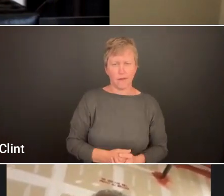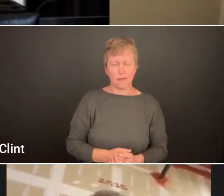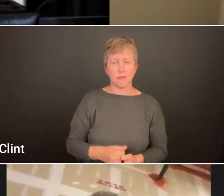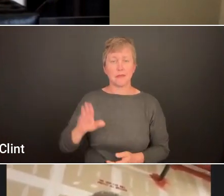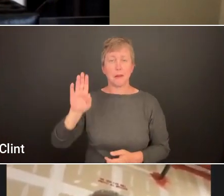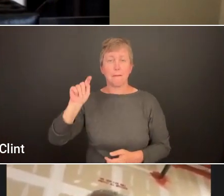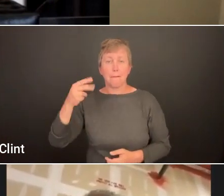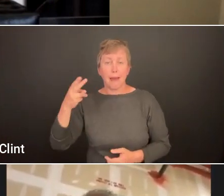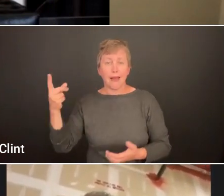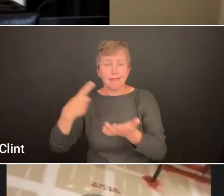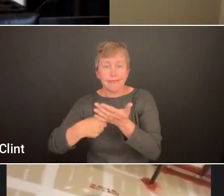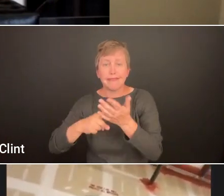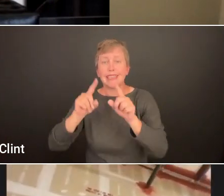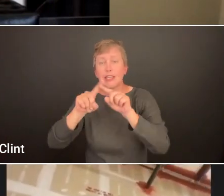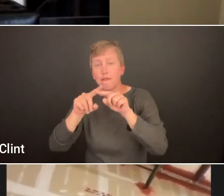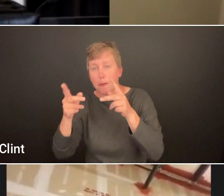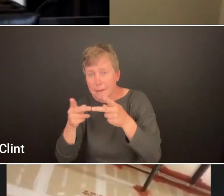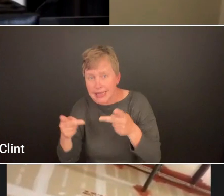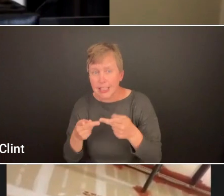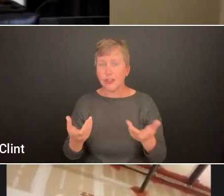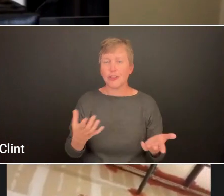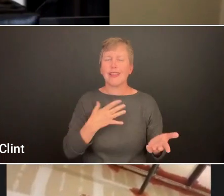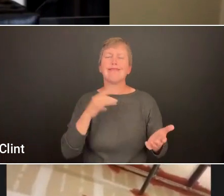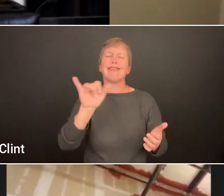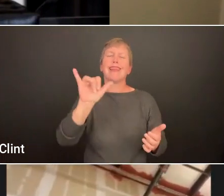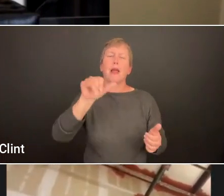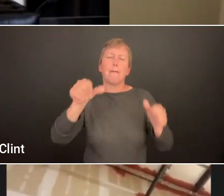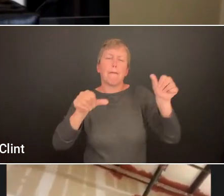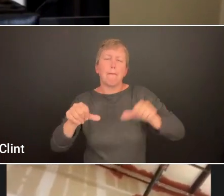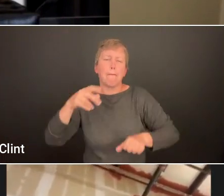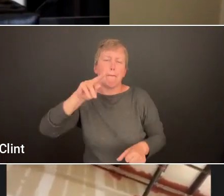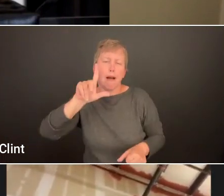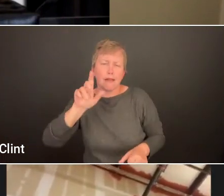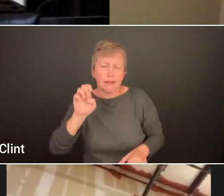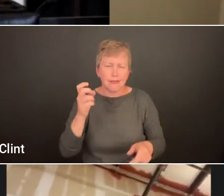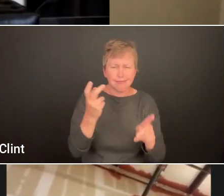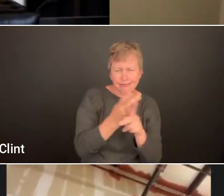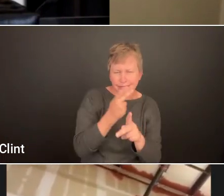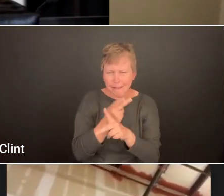Beth touched on some positioning and the pieces of the puzzle.